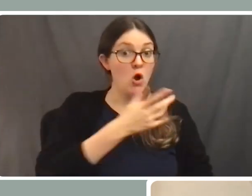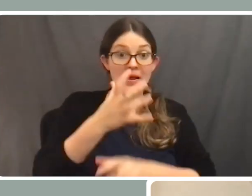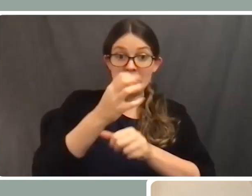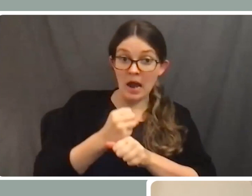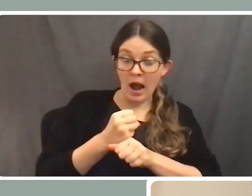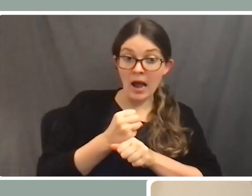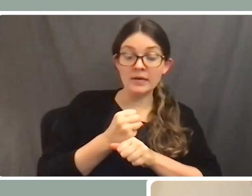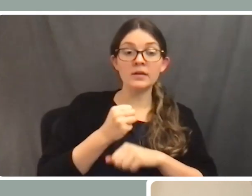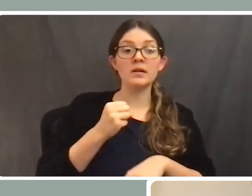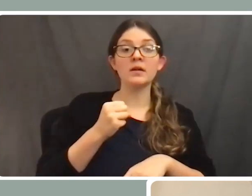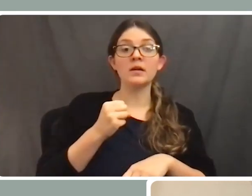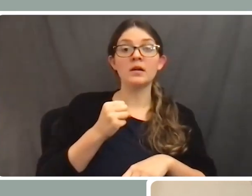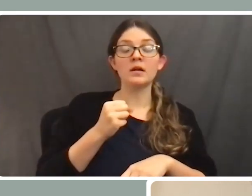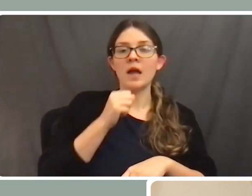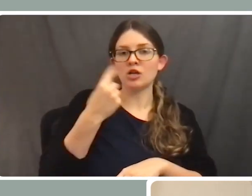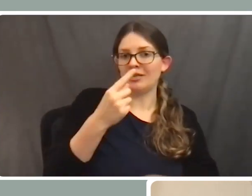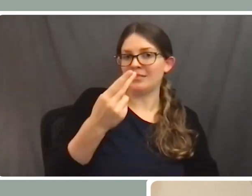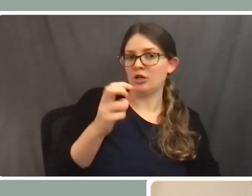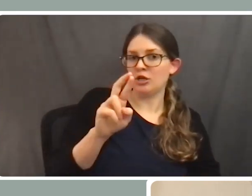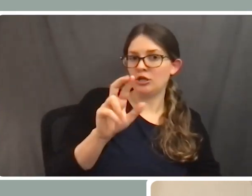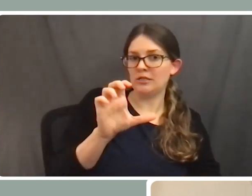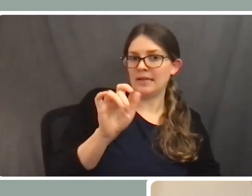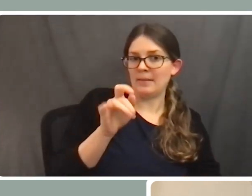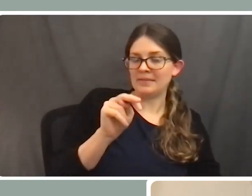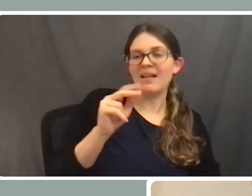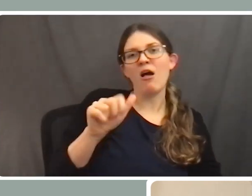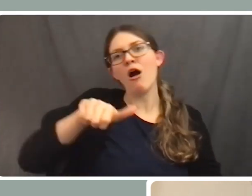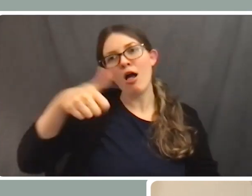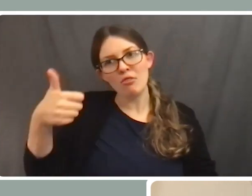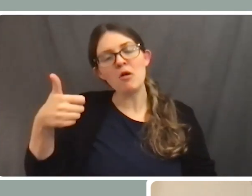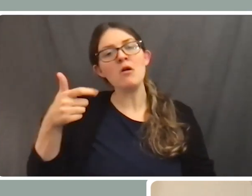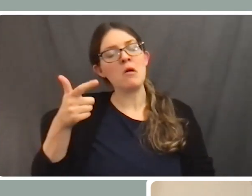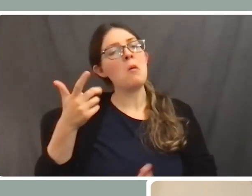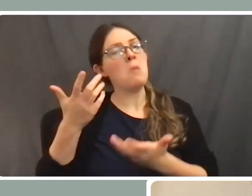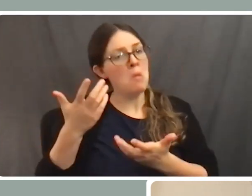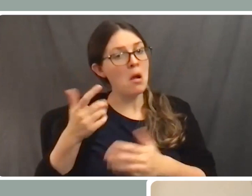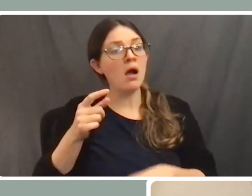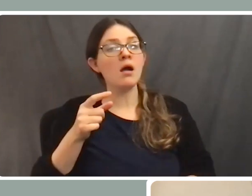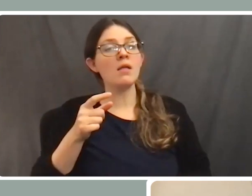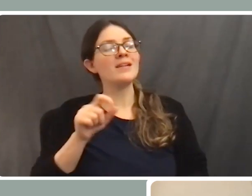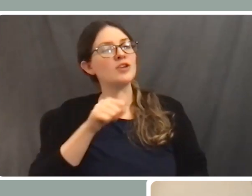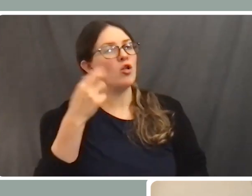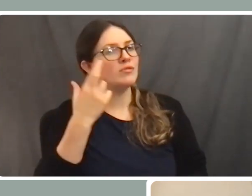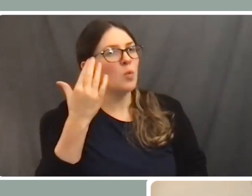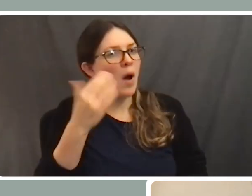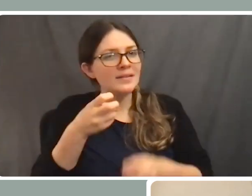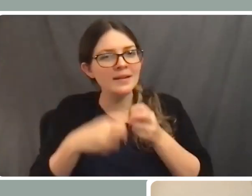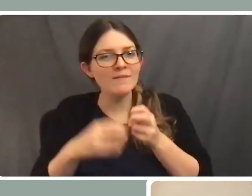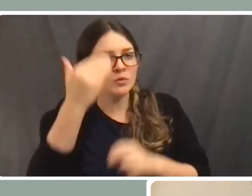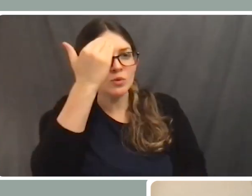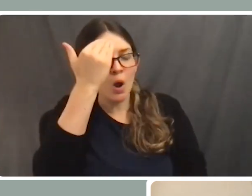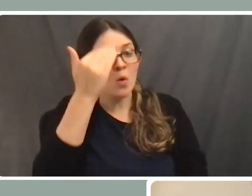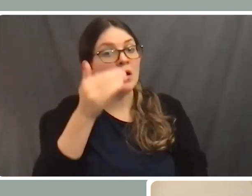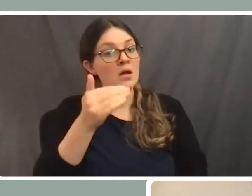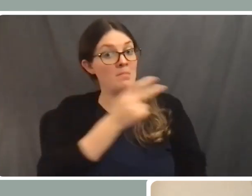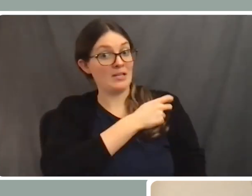more than just Herceptin. And that's why, that's the second sort of big reason why it's hard to know if patients really need